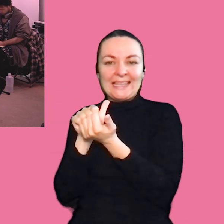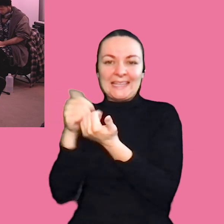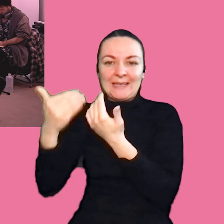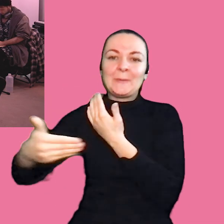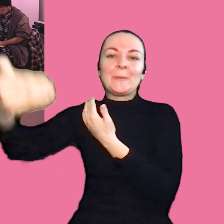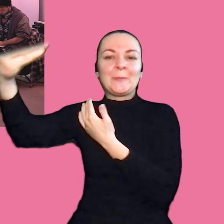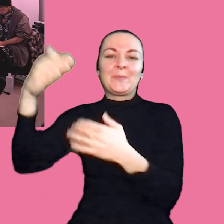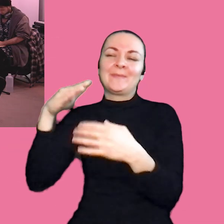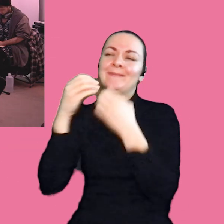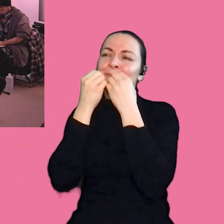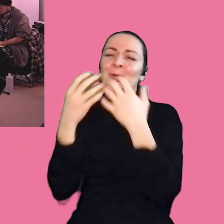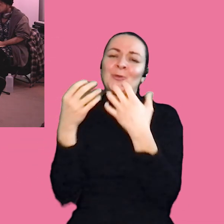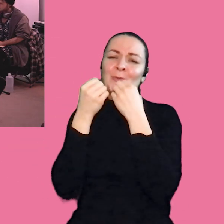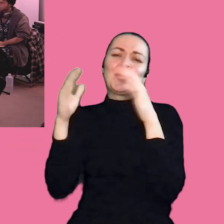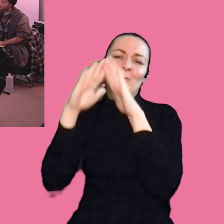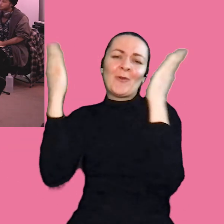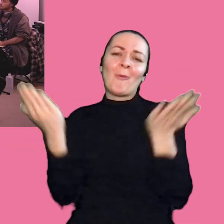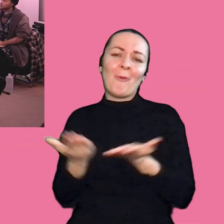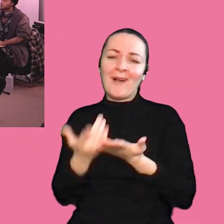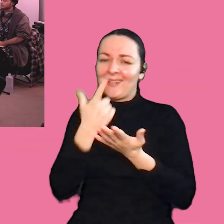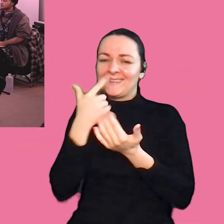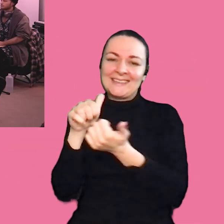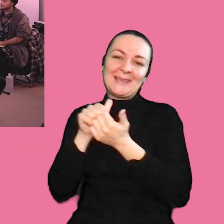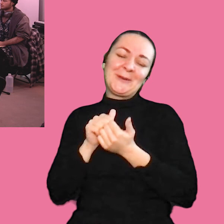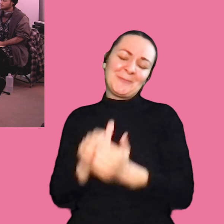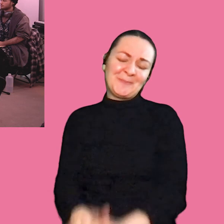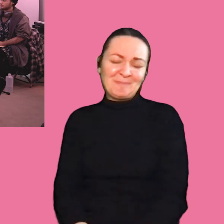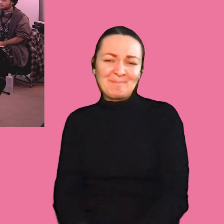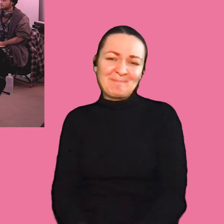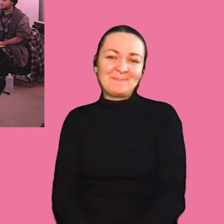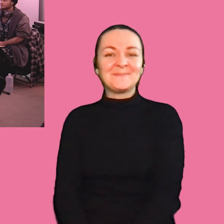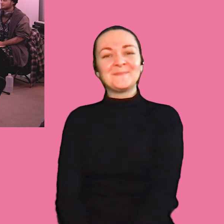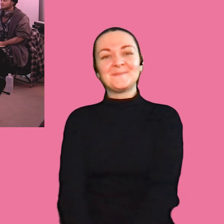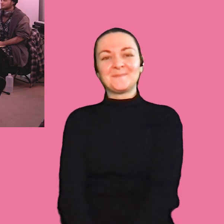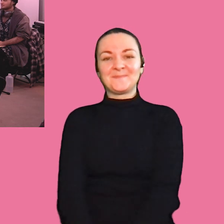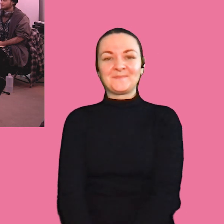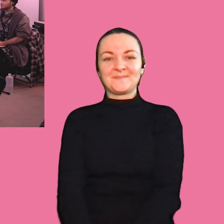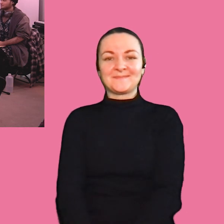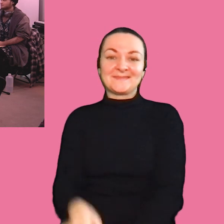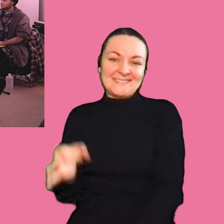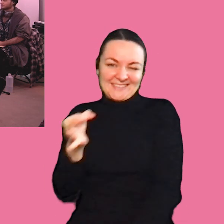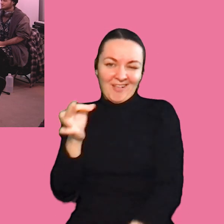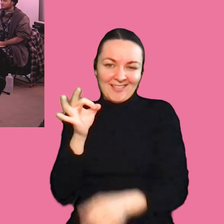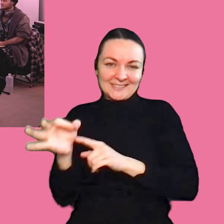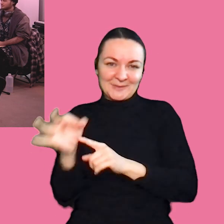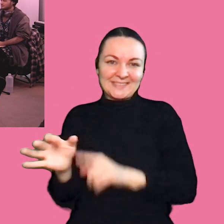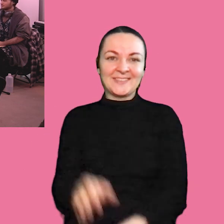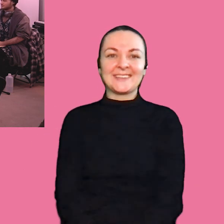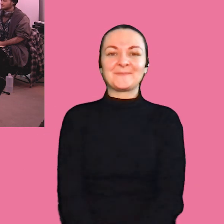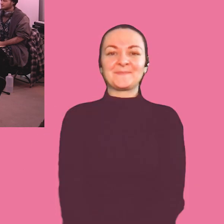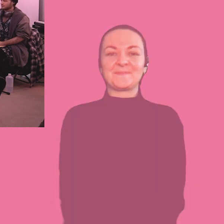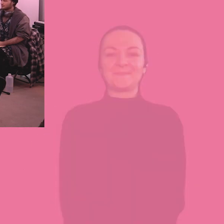longer term with this beautiful world, the village specifically.